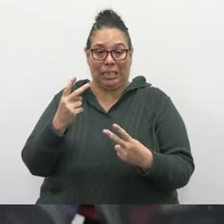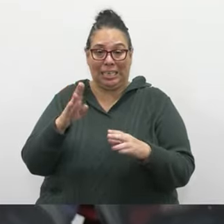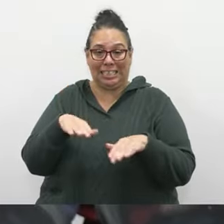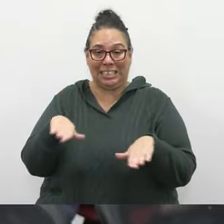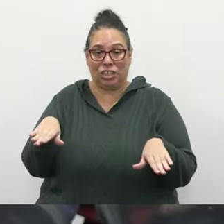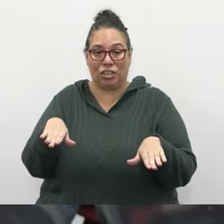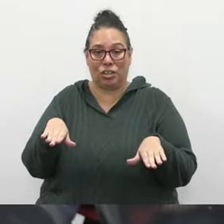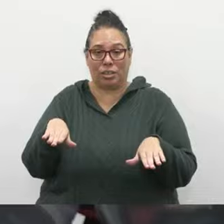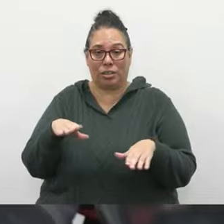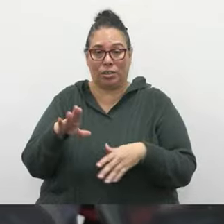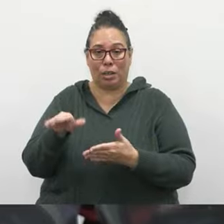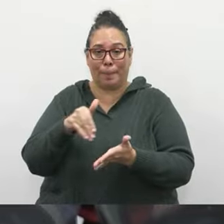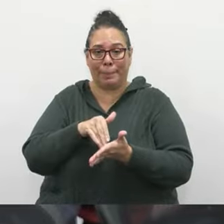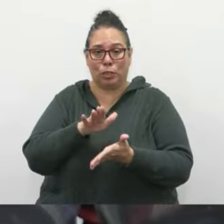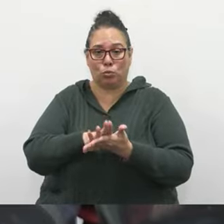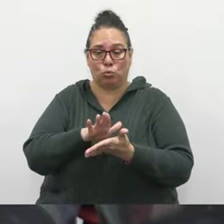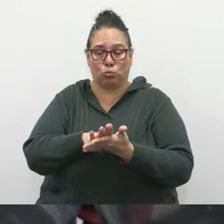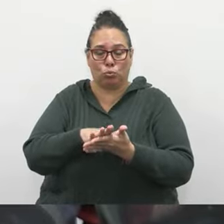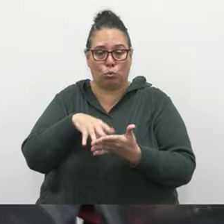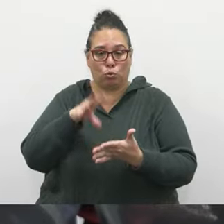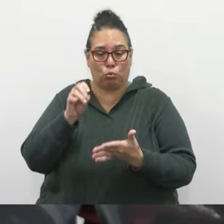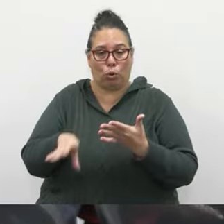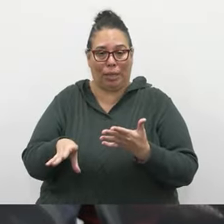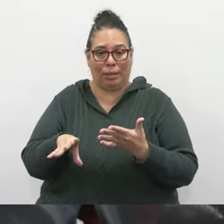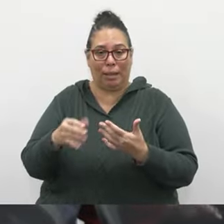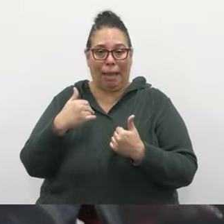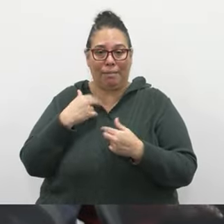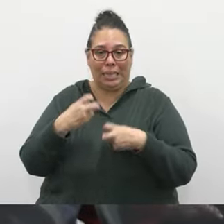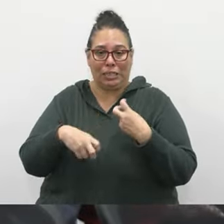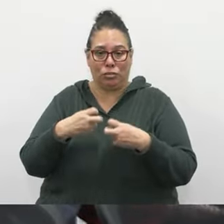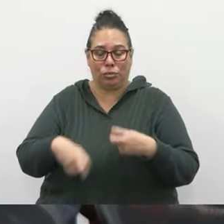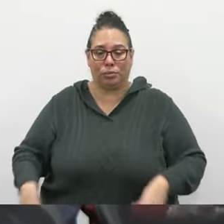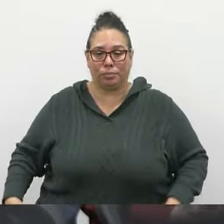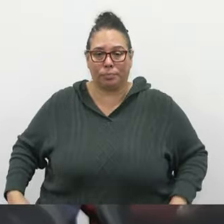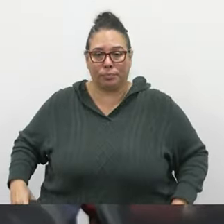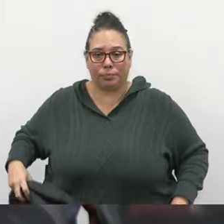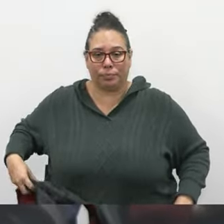children from middle school, students from middle school are having issues.